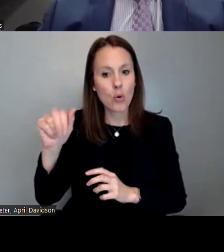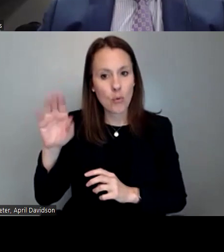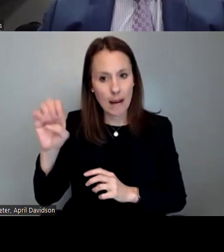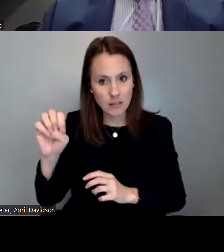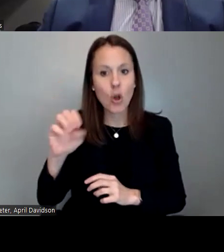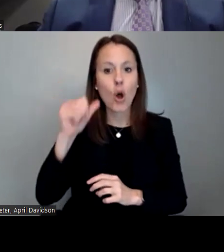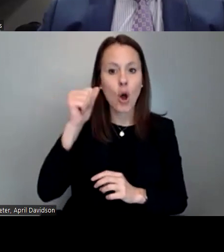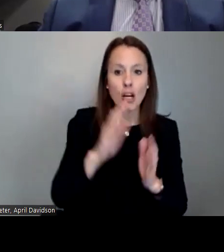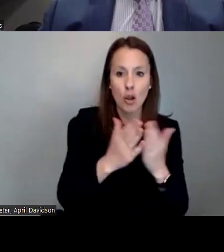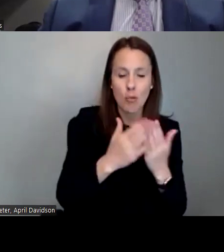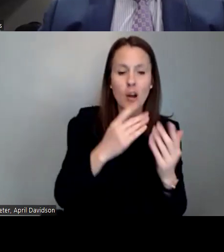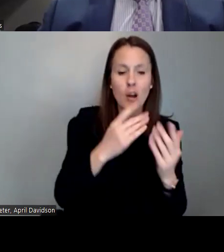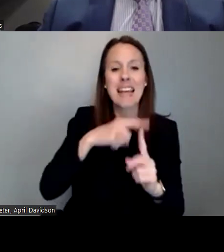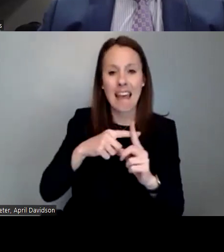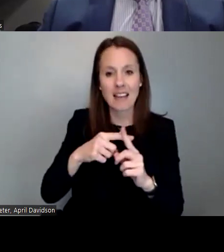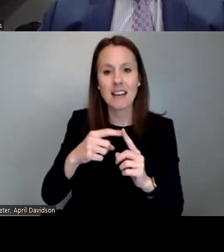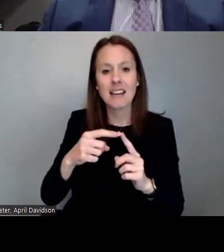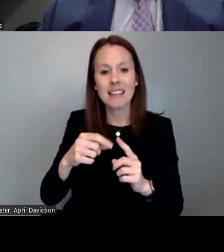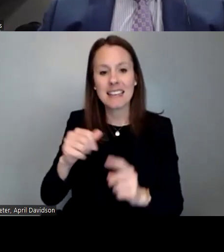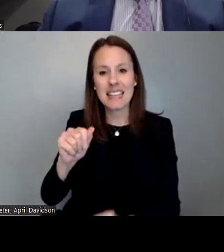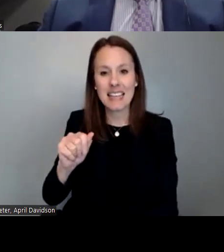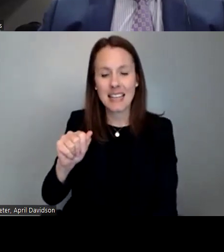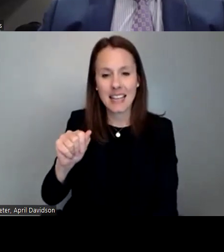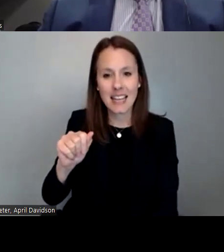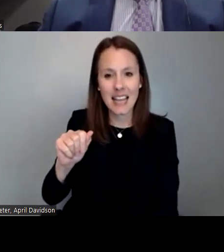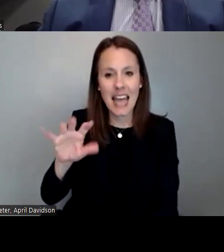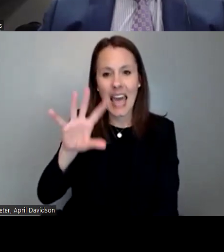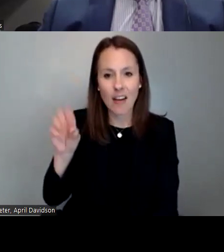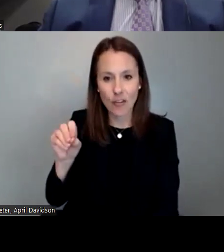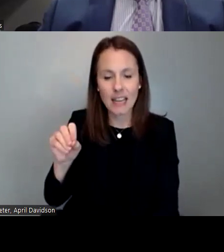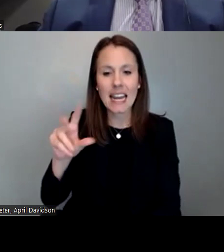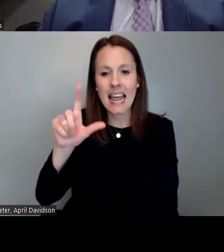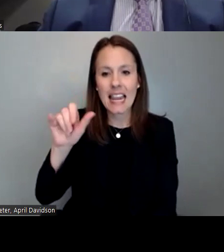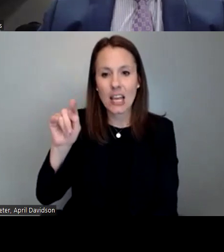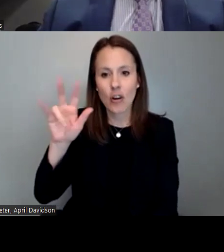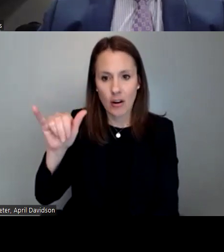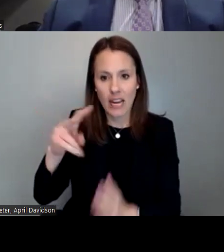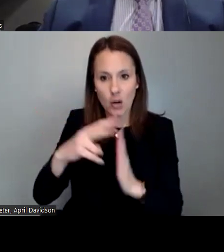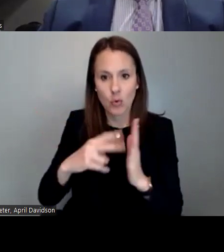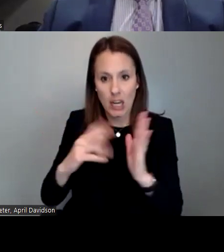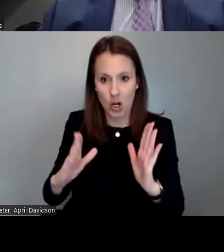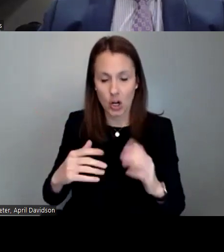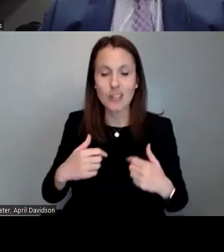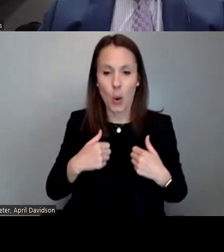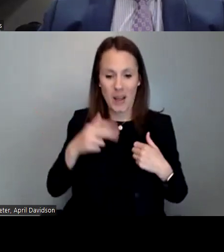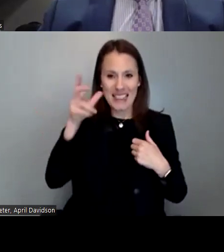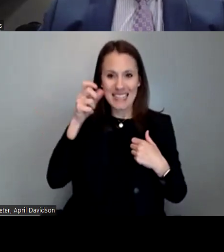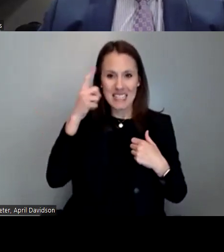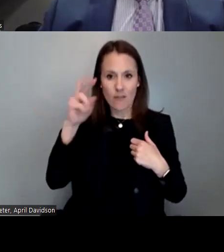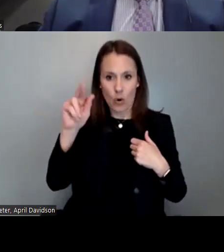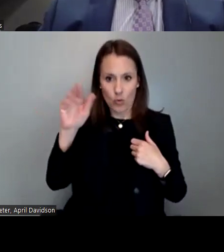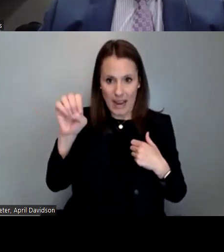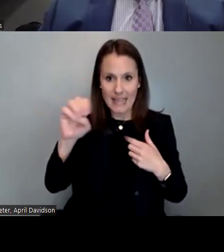Audiobooks and the African Literary Reader. So listening for race means that I'm listening to